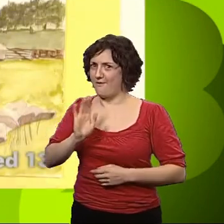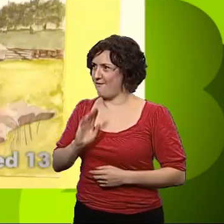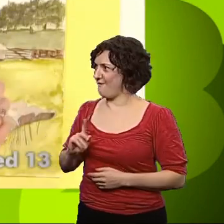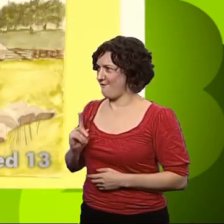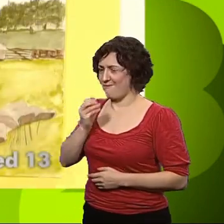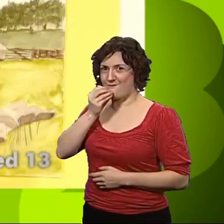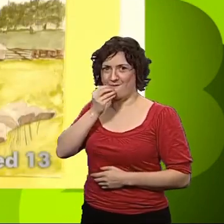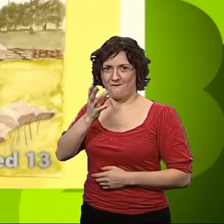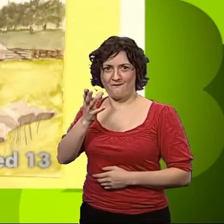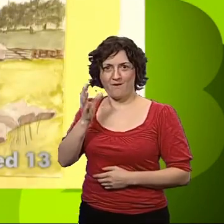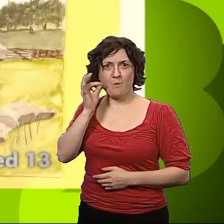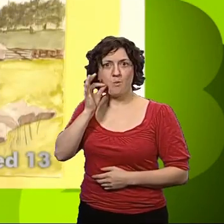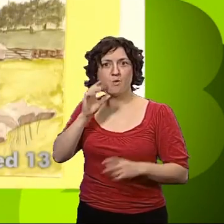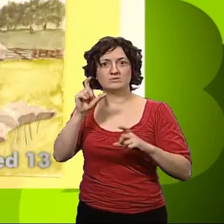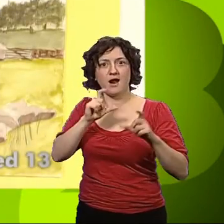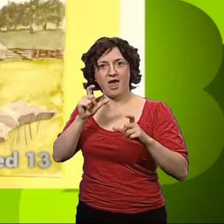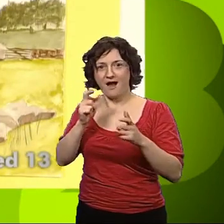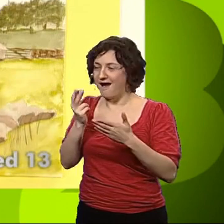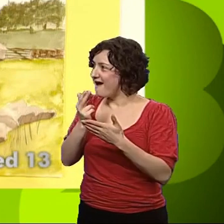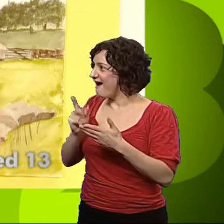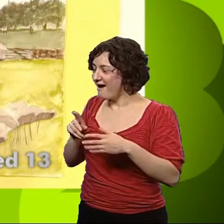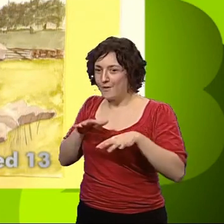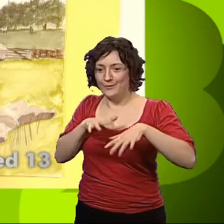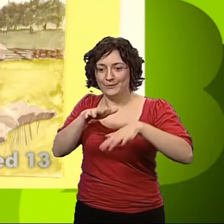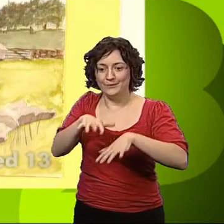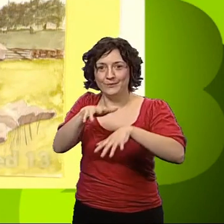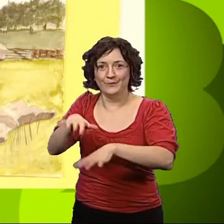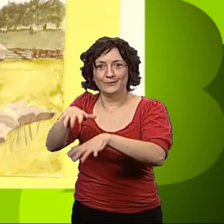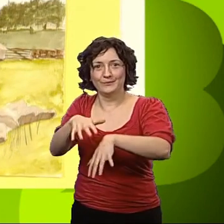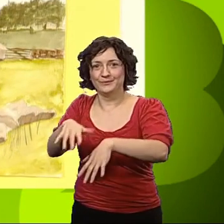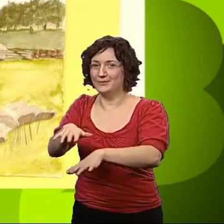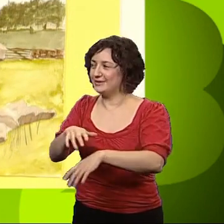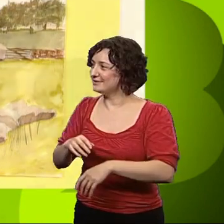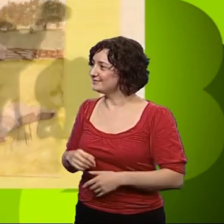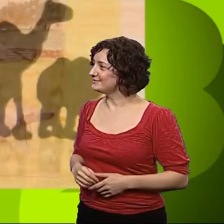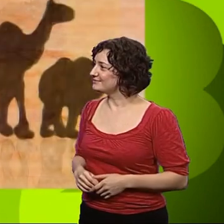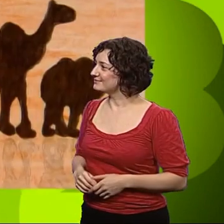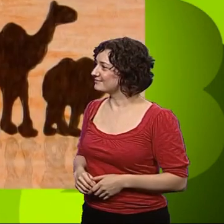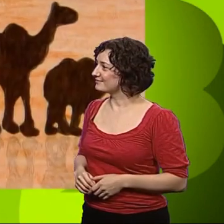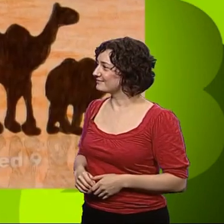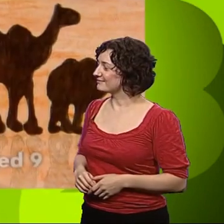Sam. I like the way the lines in the river make it look like it's really fast-flowing.